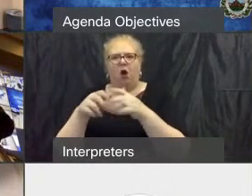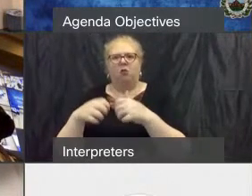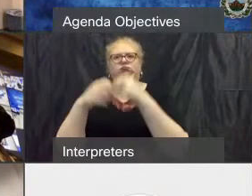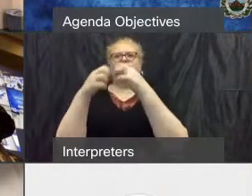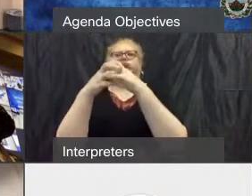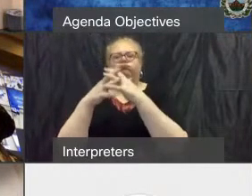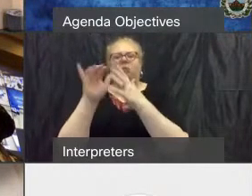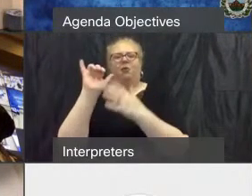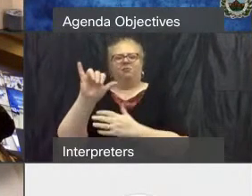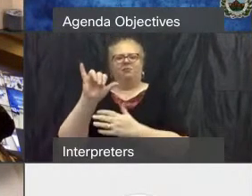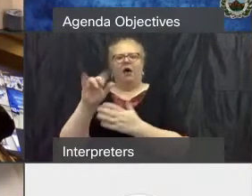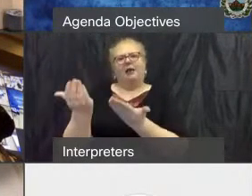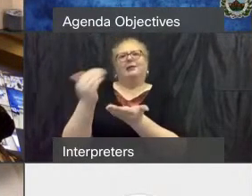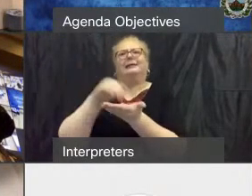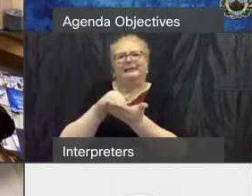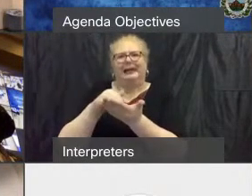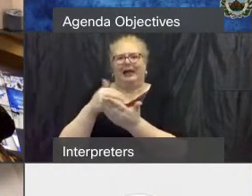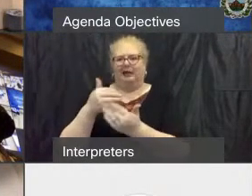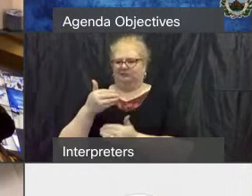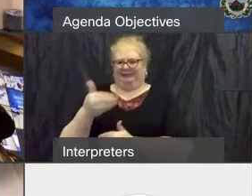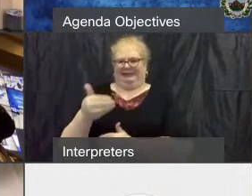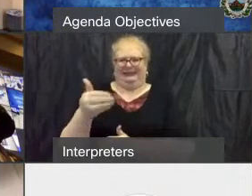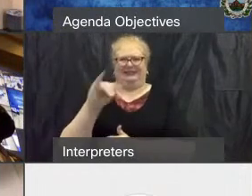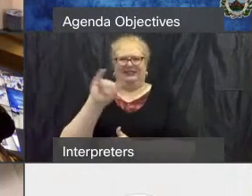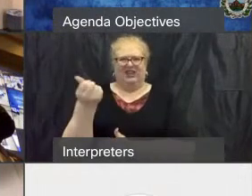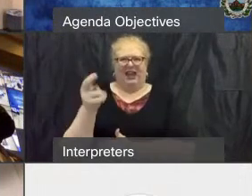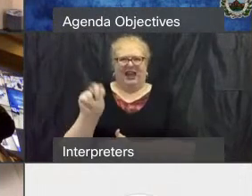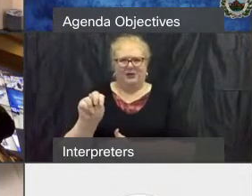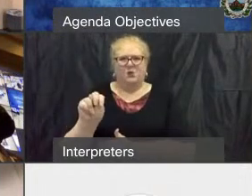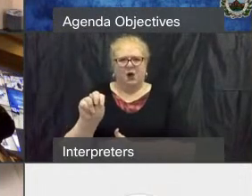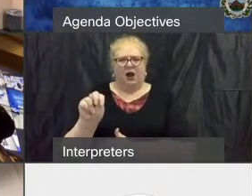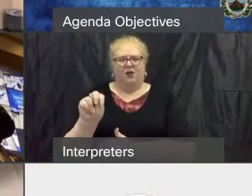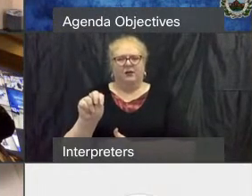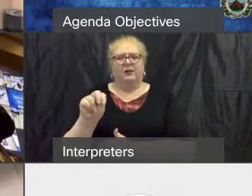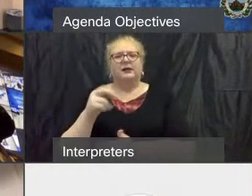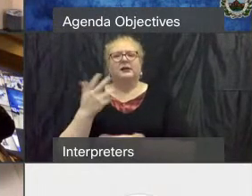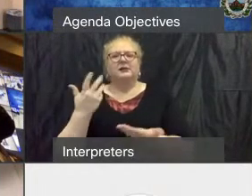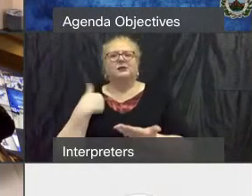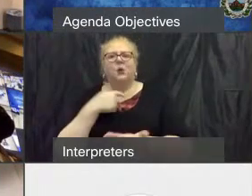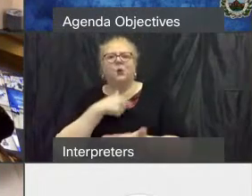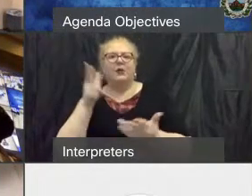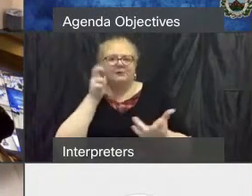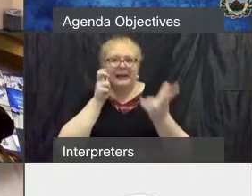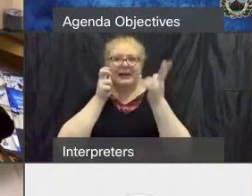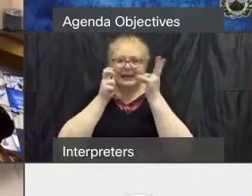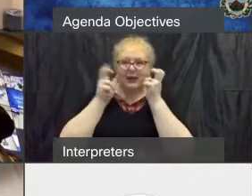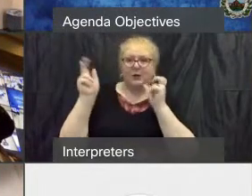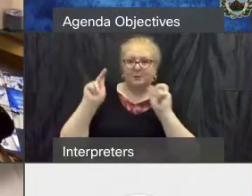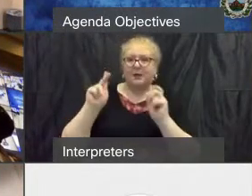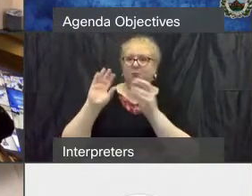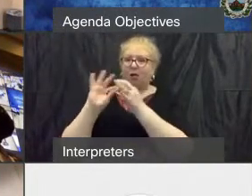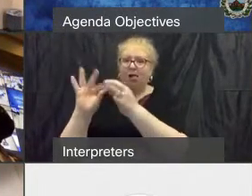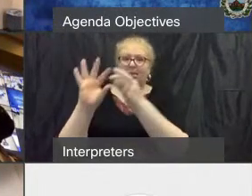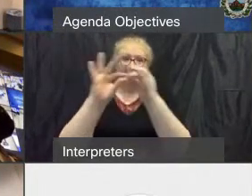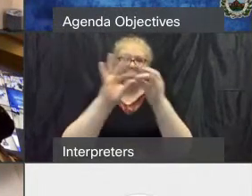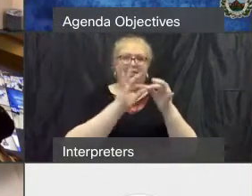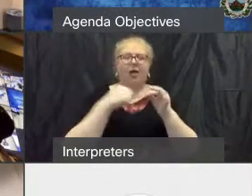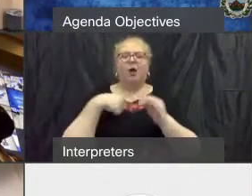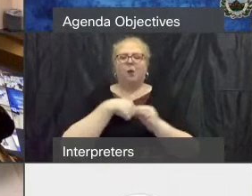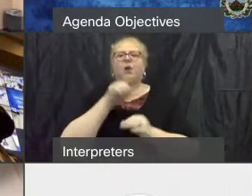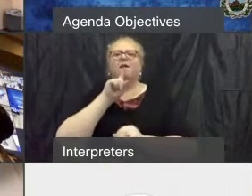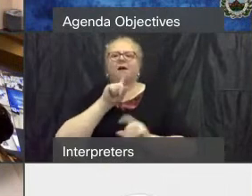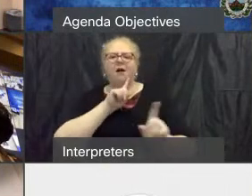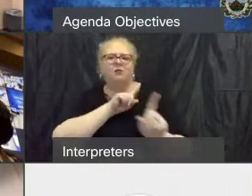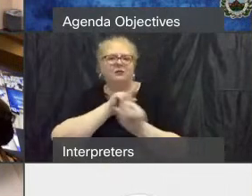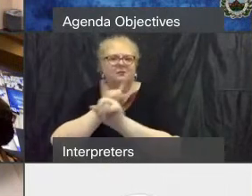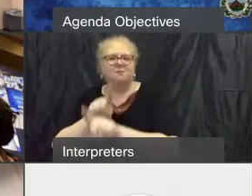But I mean, we hear that, and this is an example of us reacting to it. And I'm very